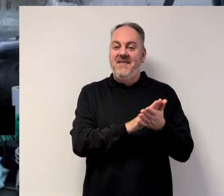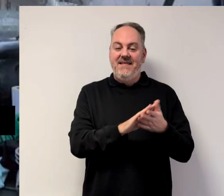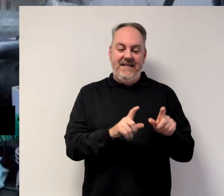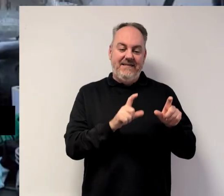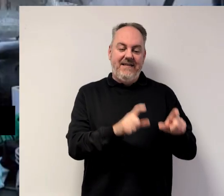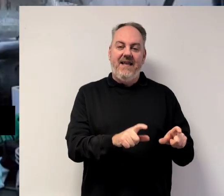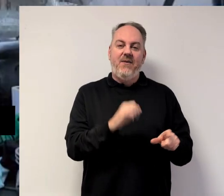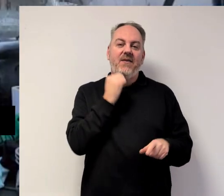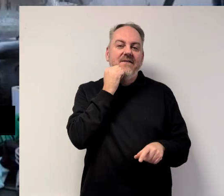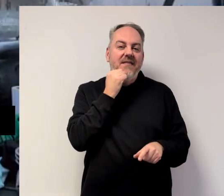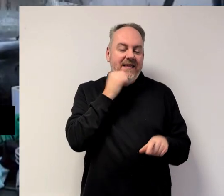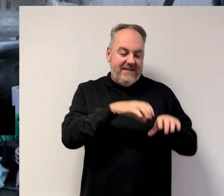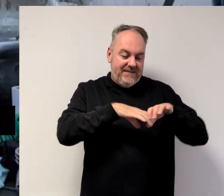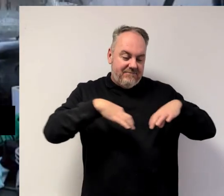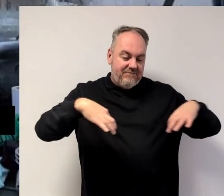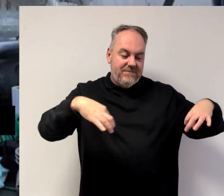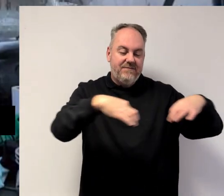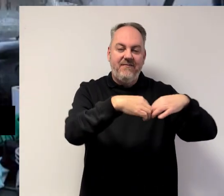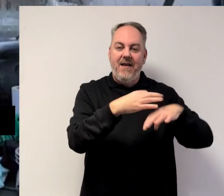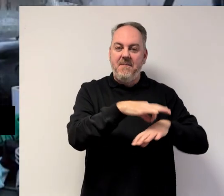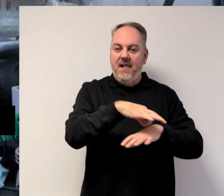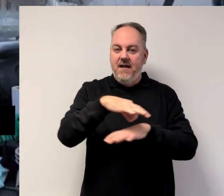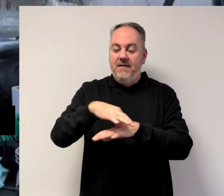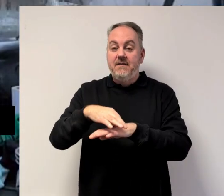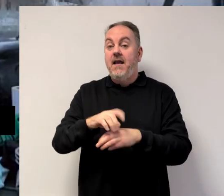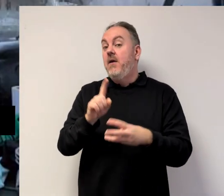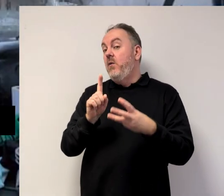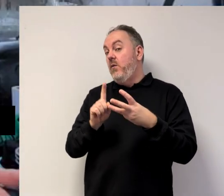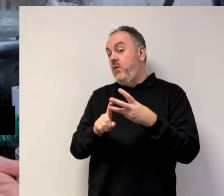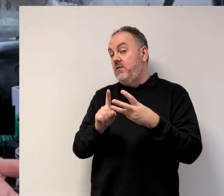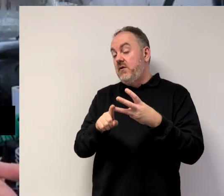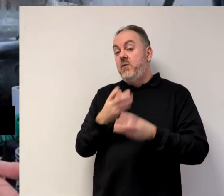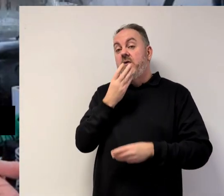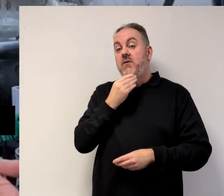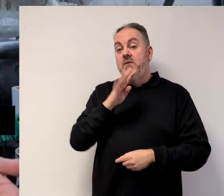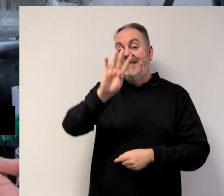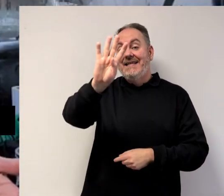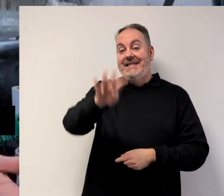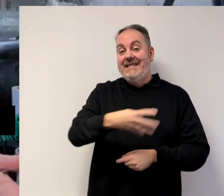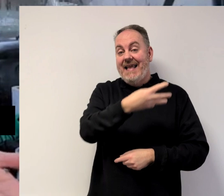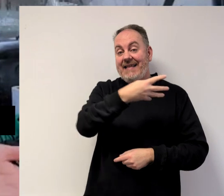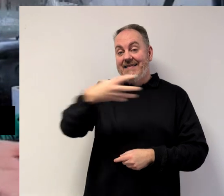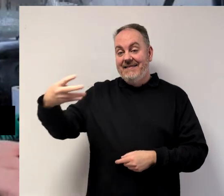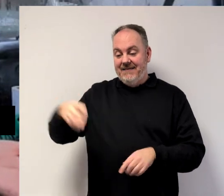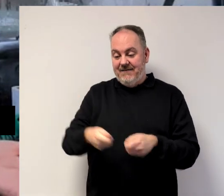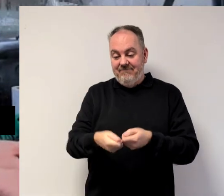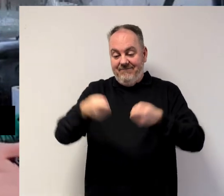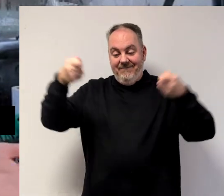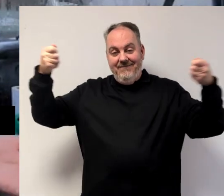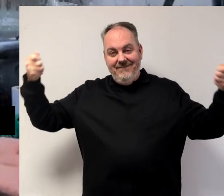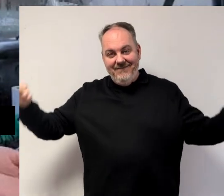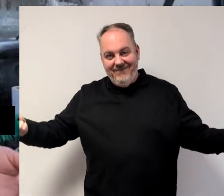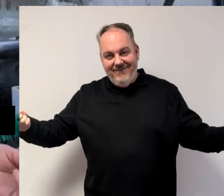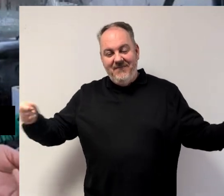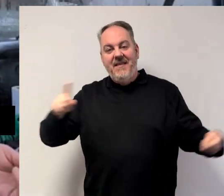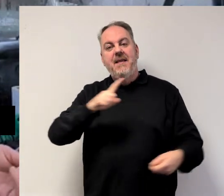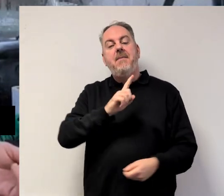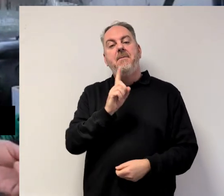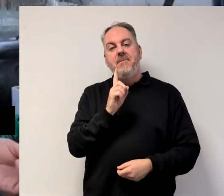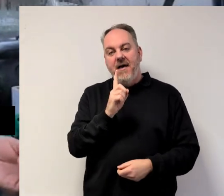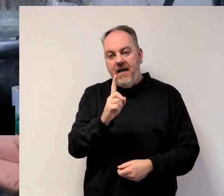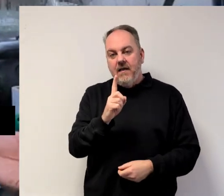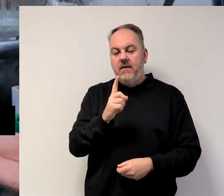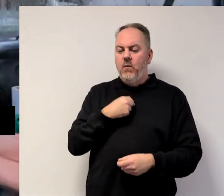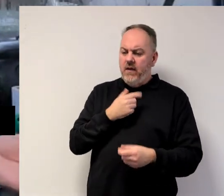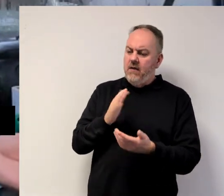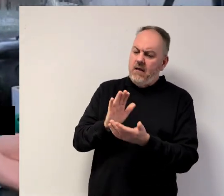use nets. We use, because we're wildlife friendly, we don't really have a